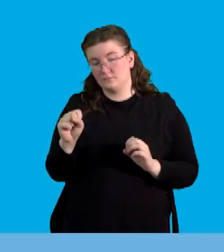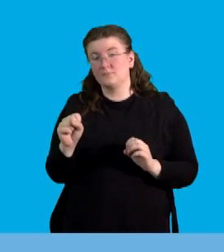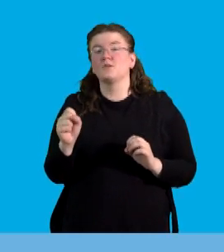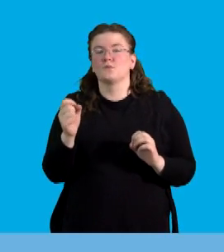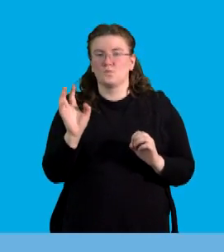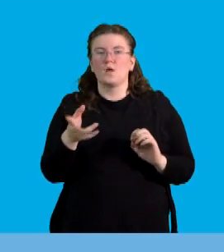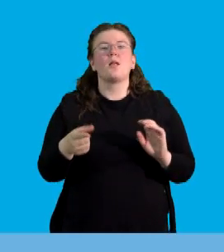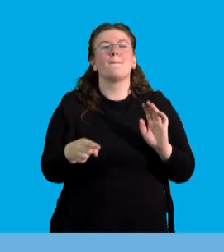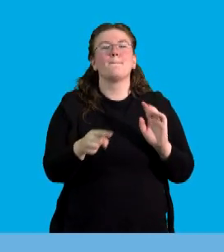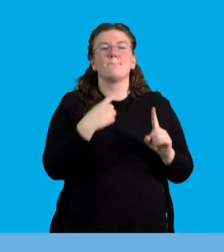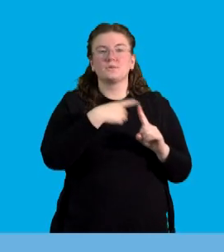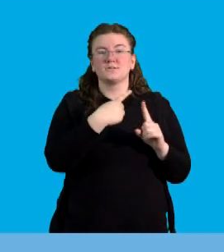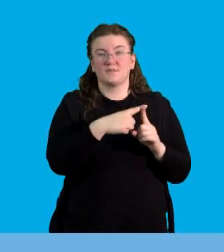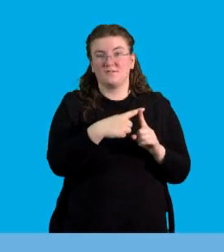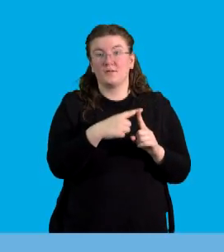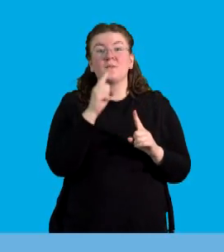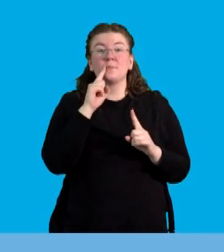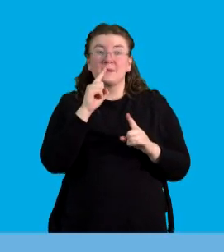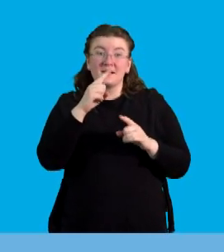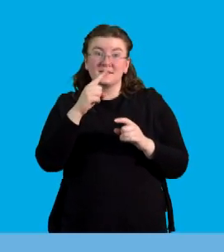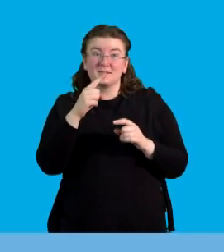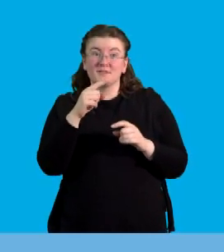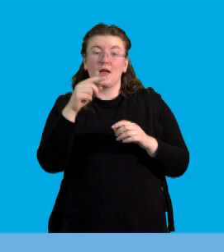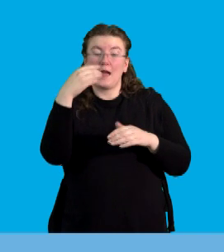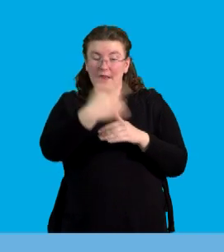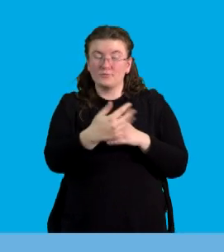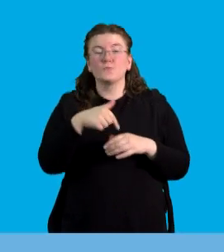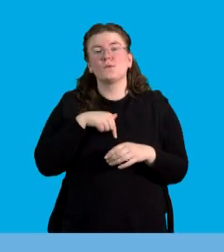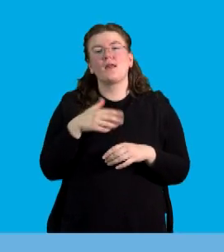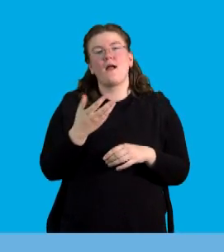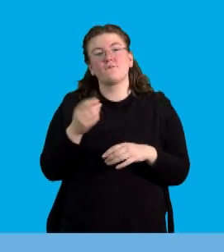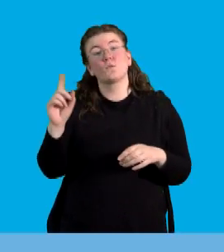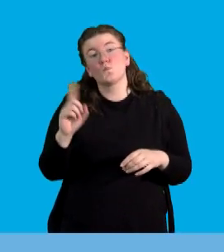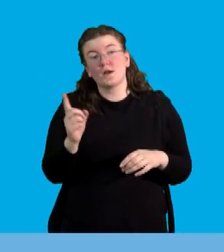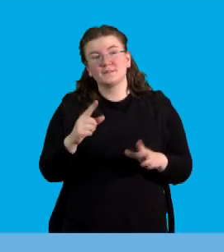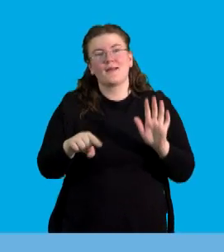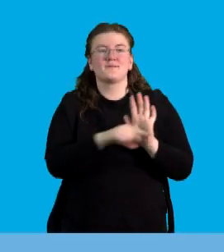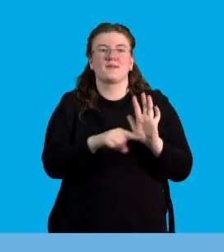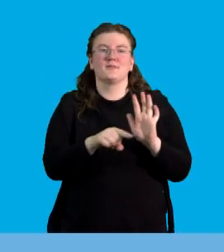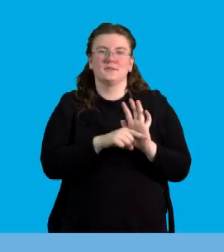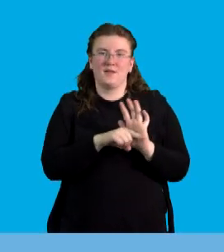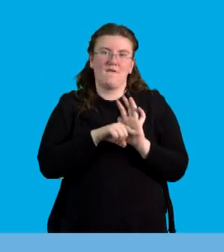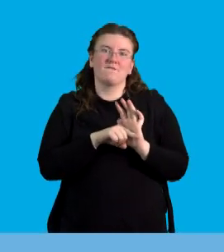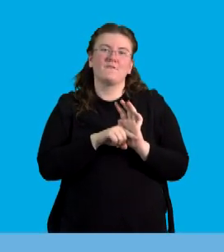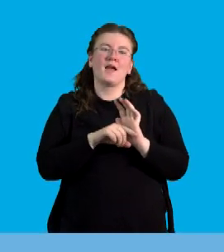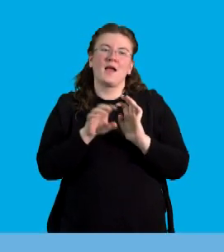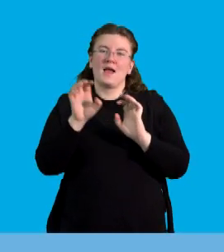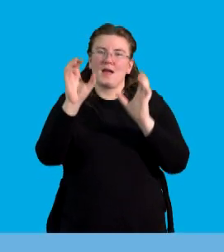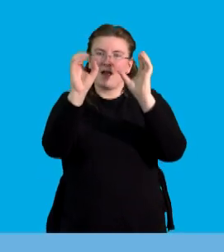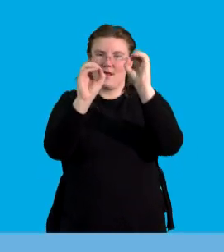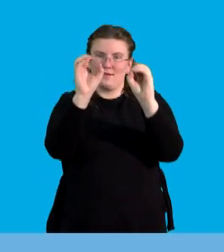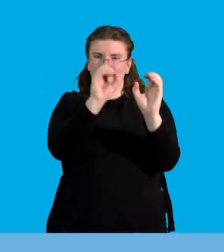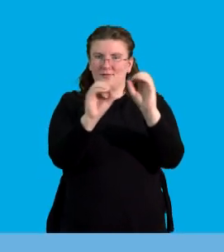positive. However, around the nucleus, we are finding the negative electrons, which are forming an electron cloud around